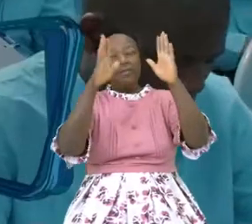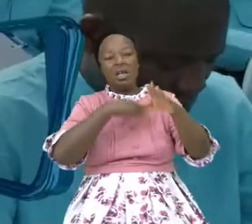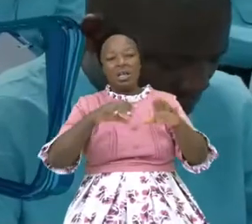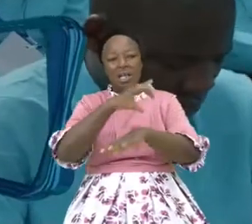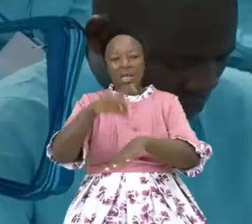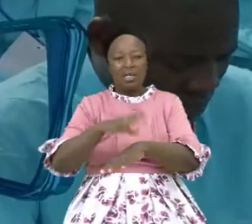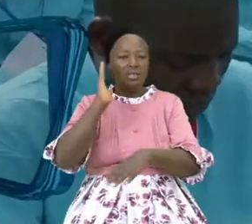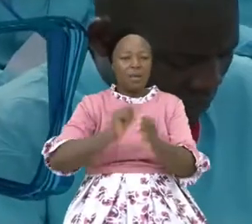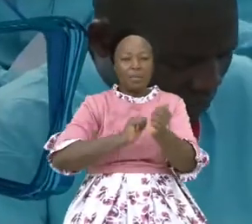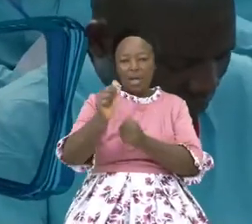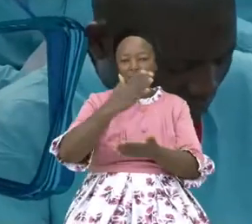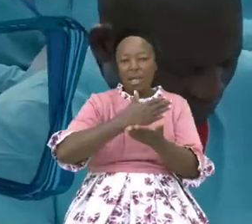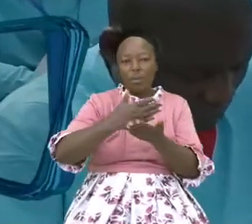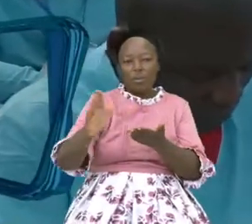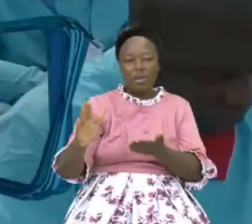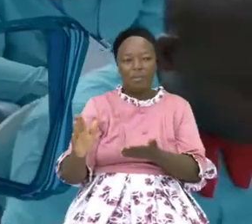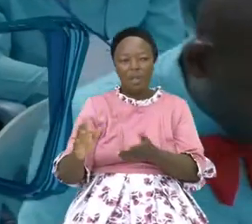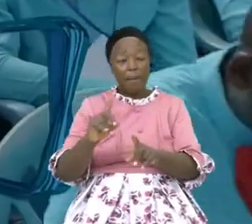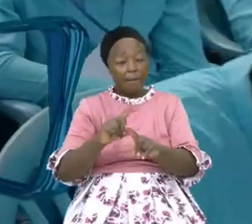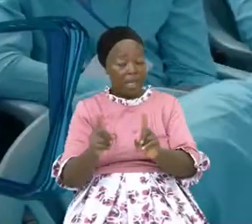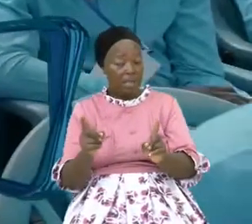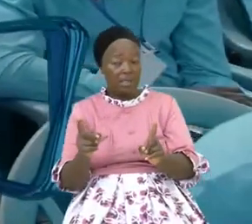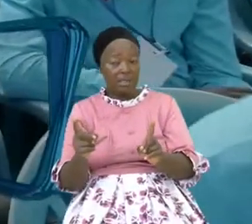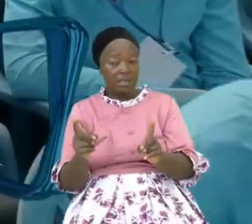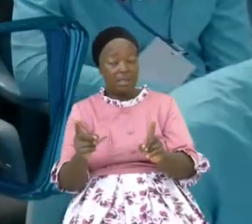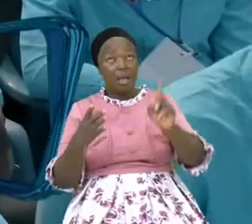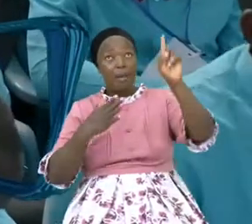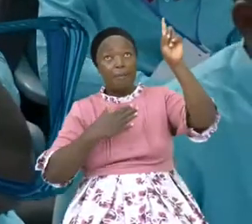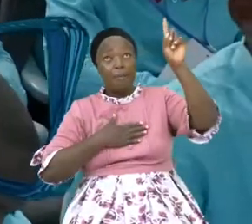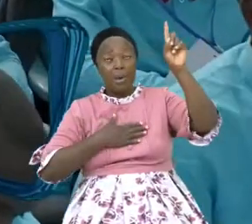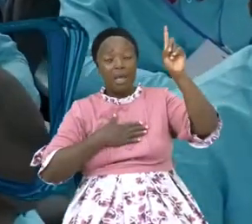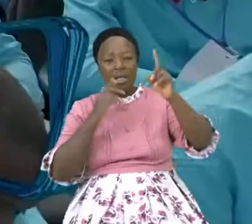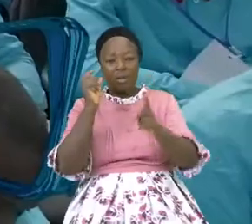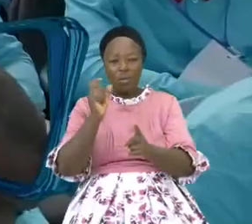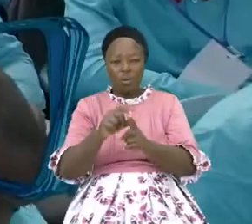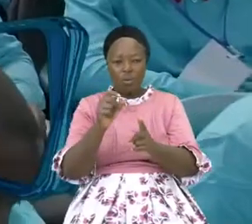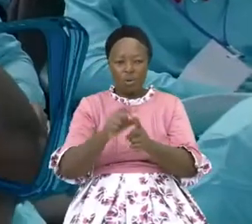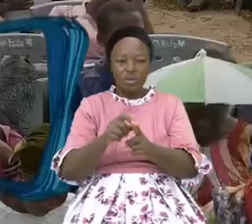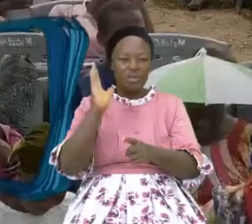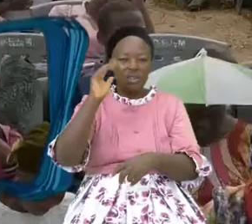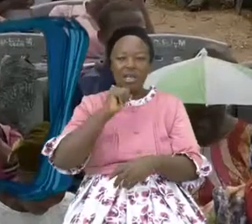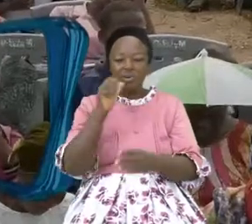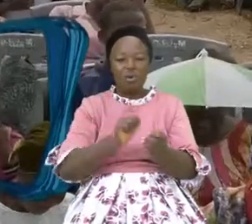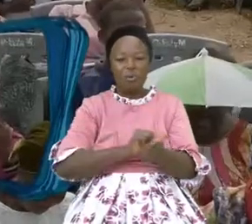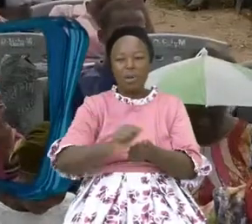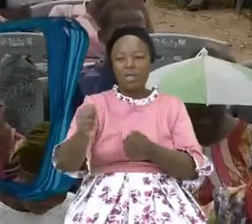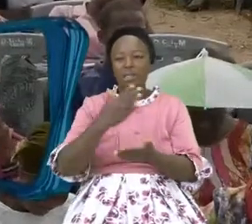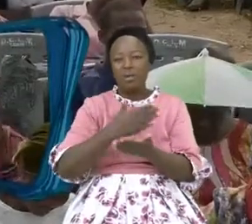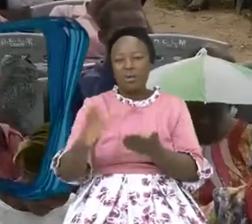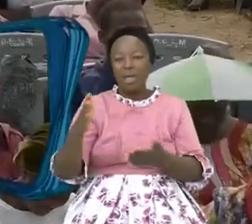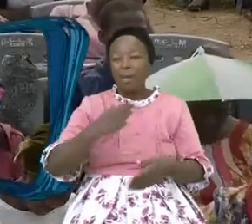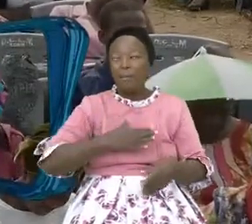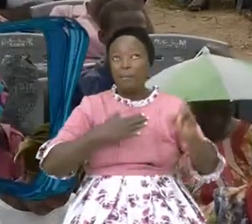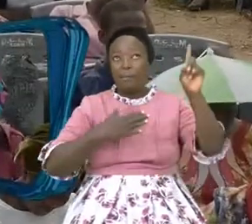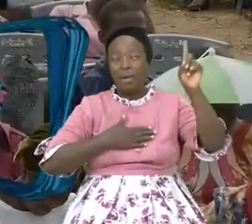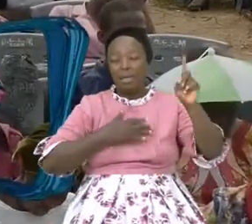shall pass away, but my words shall not pass away. My promise shall